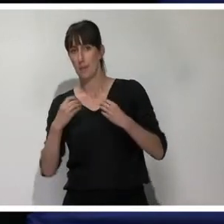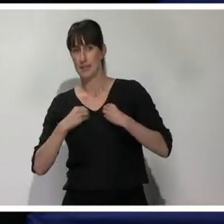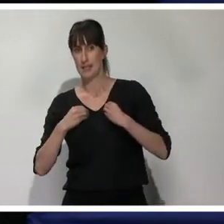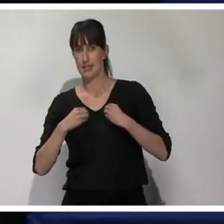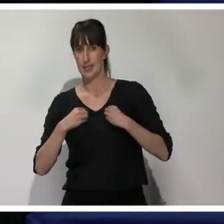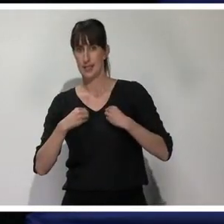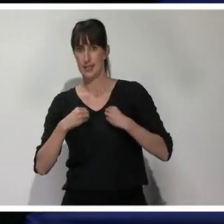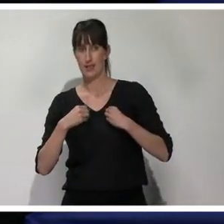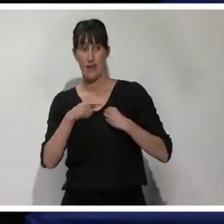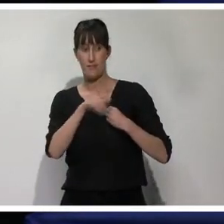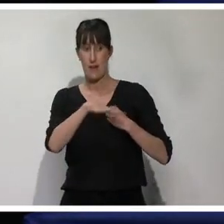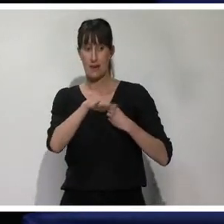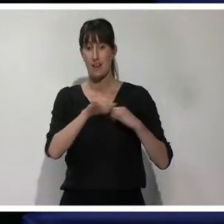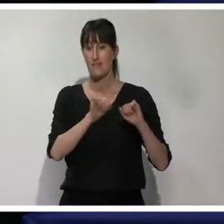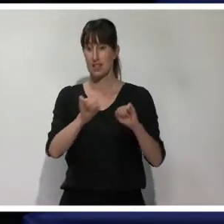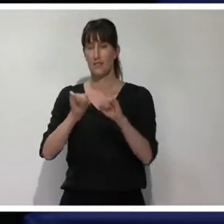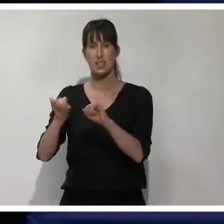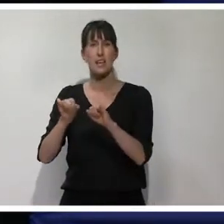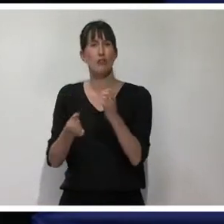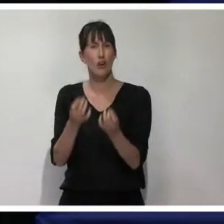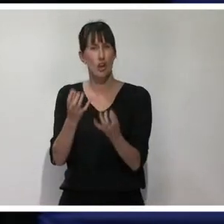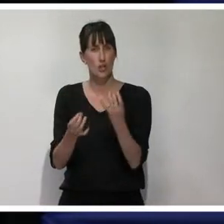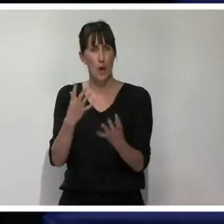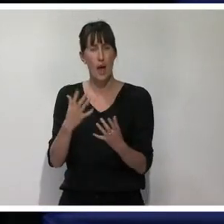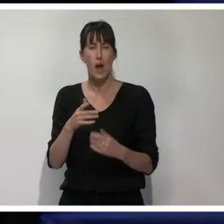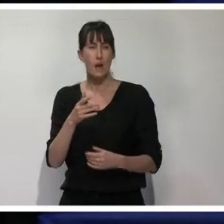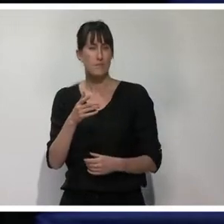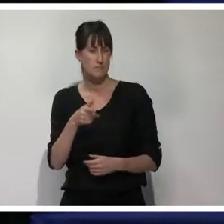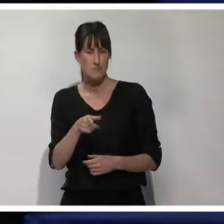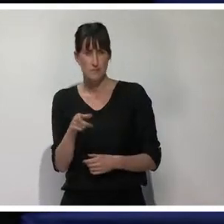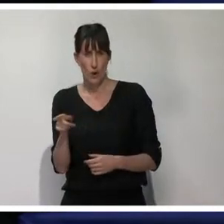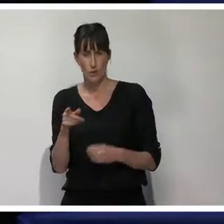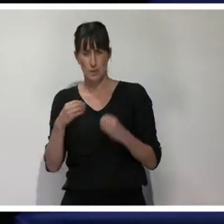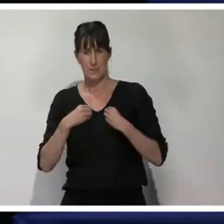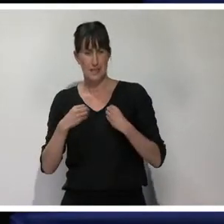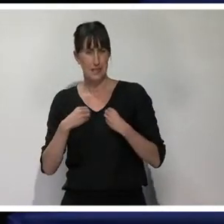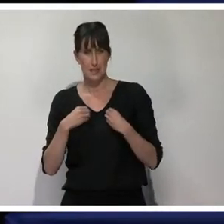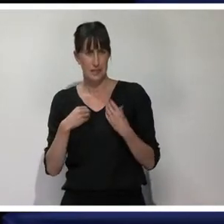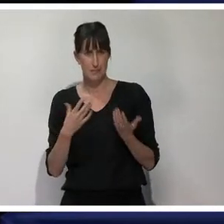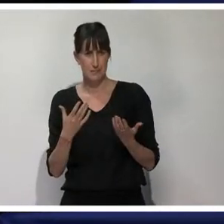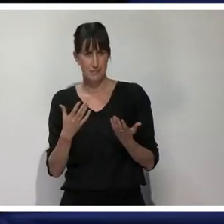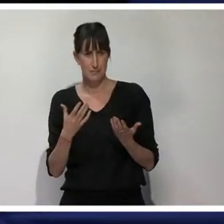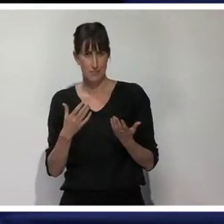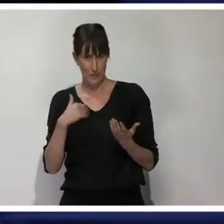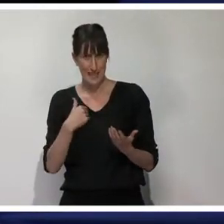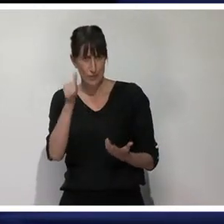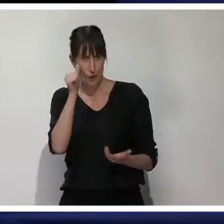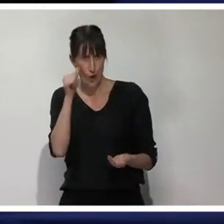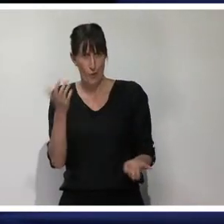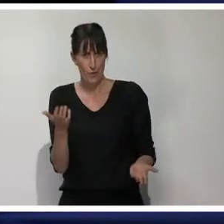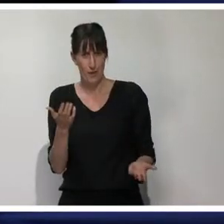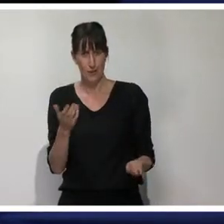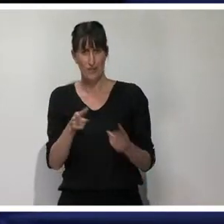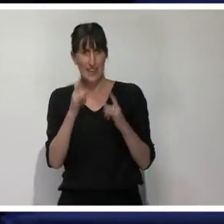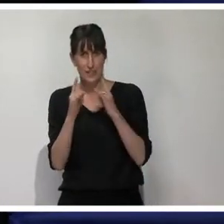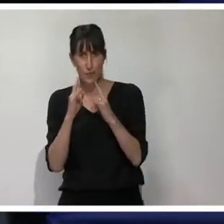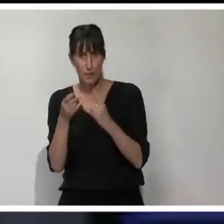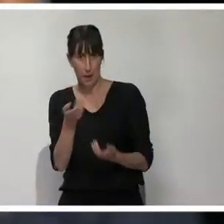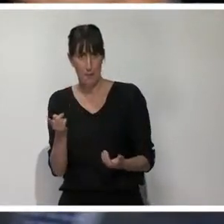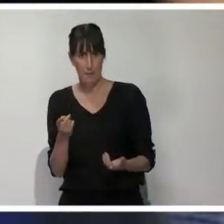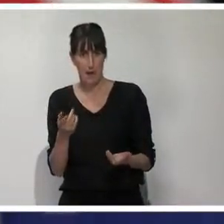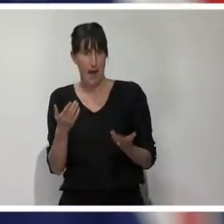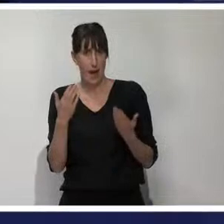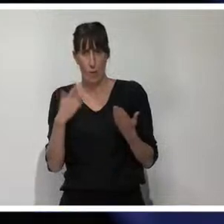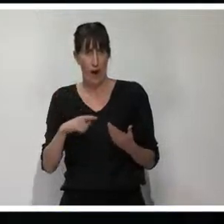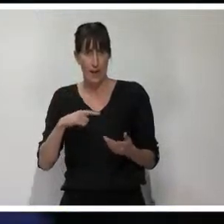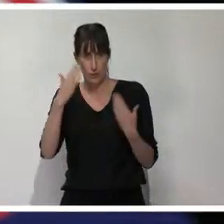that the family had visited. When can we expect to get those? Because presumably you've been interviewing them for 24 hours now. Why isn't that public? You mean the eateries in